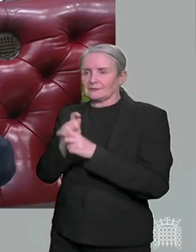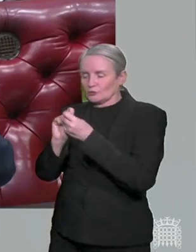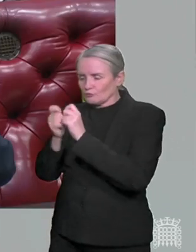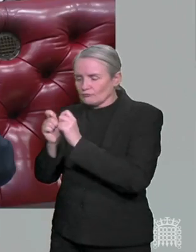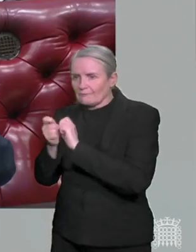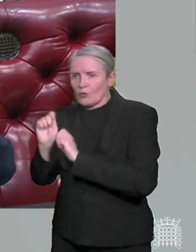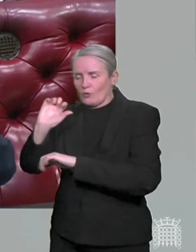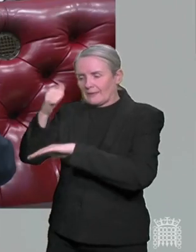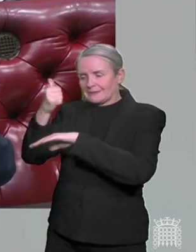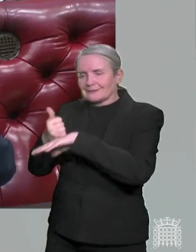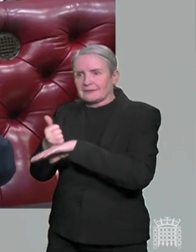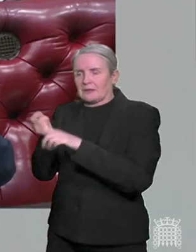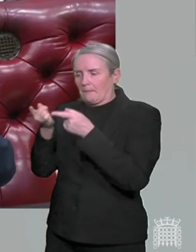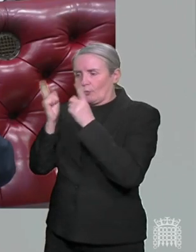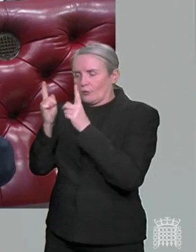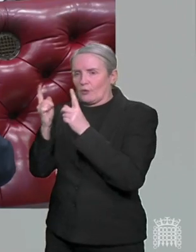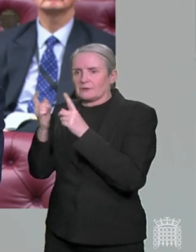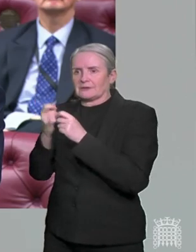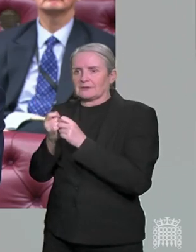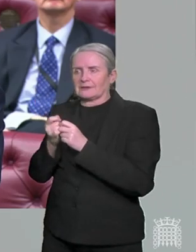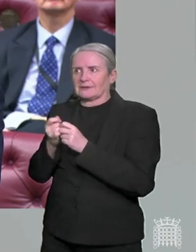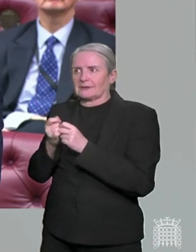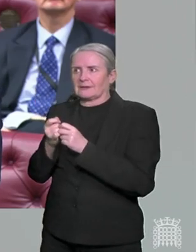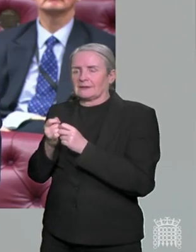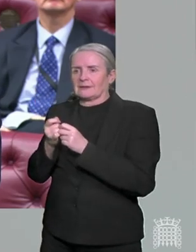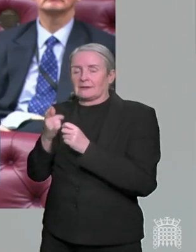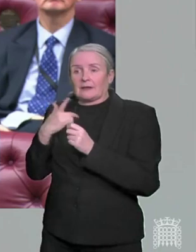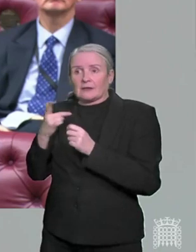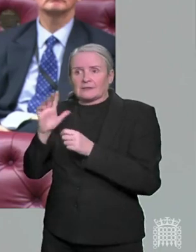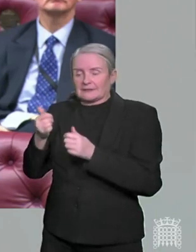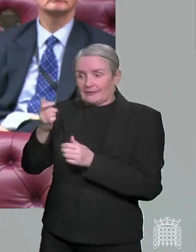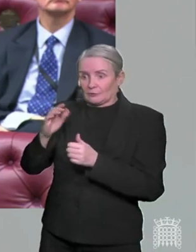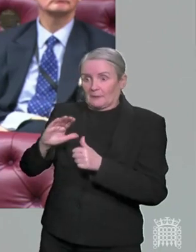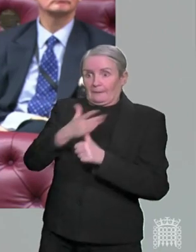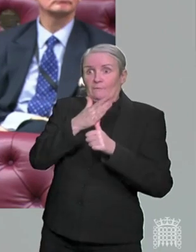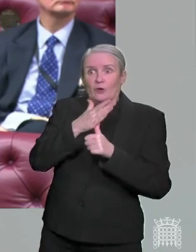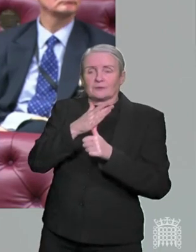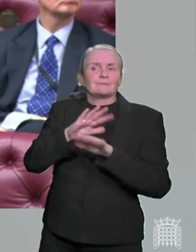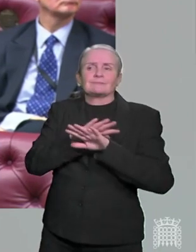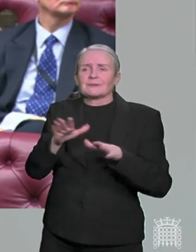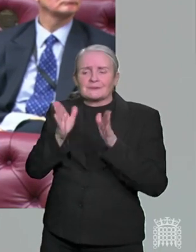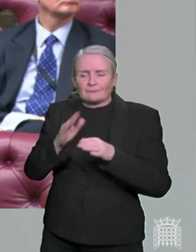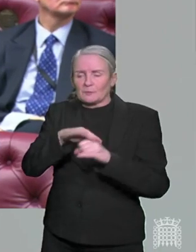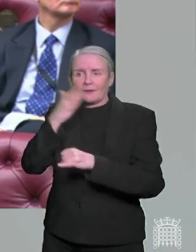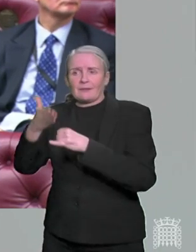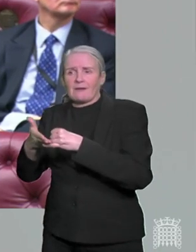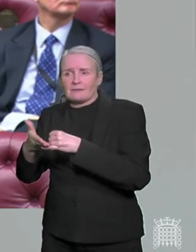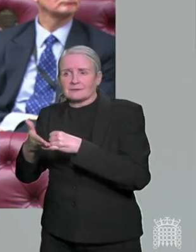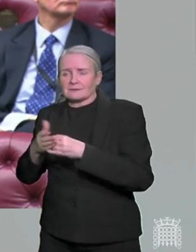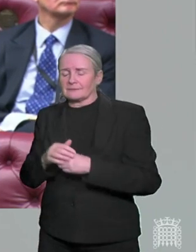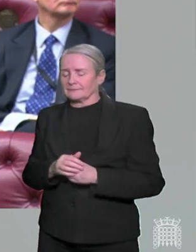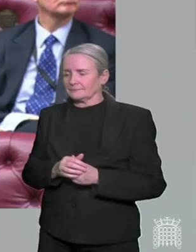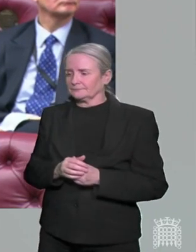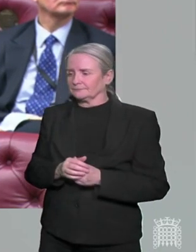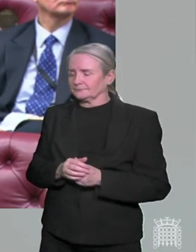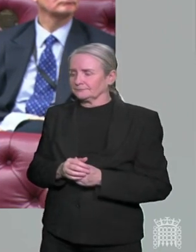just because it doesn't happen at the beginning doesn't mean it has to wait right till the end. And I think one of the things that is beginning to change,